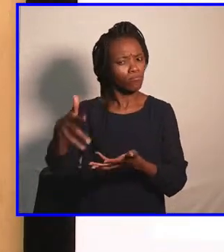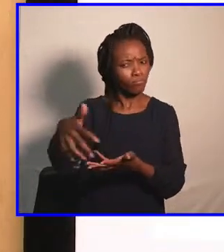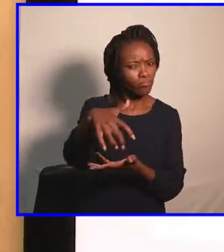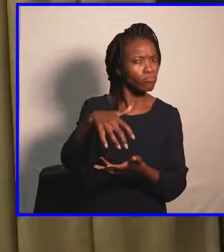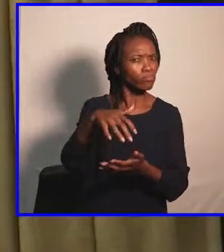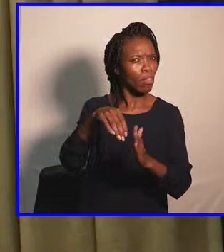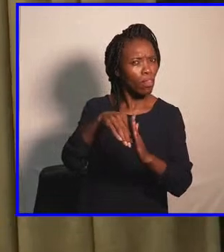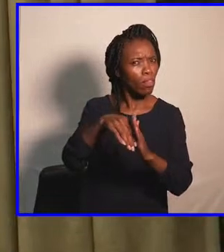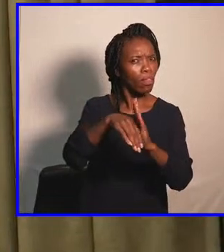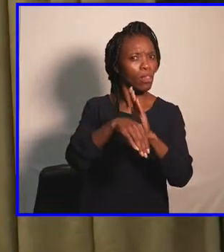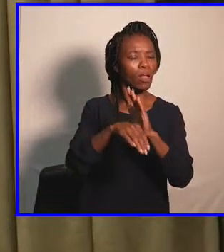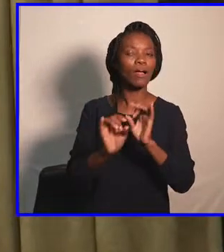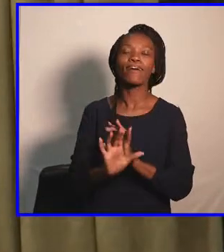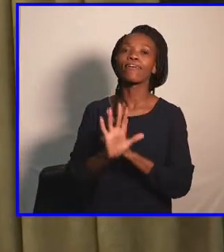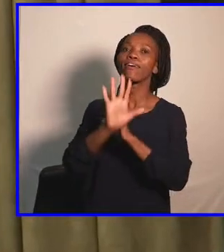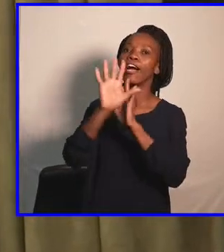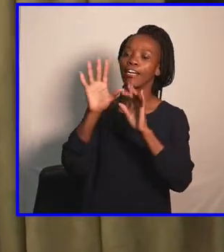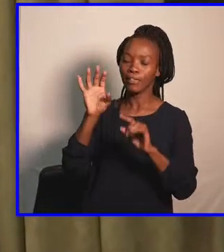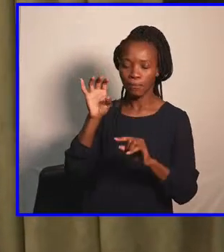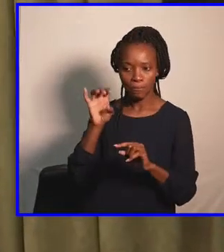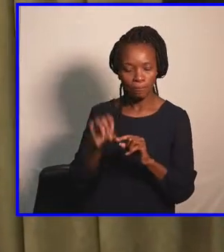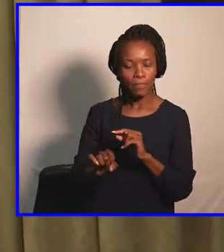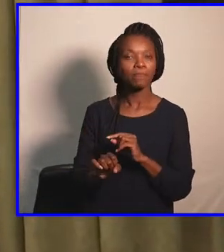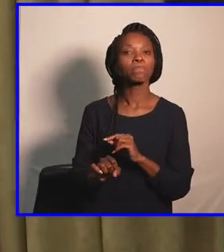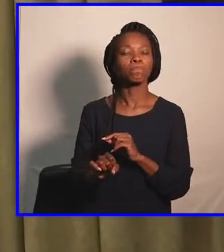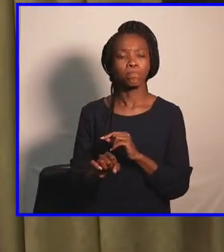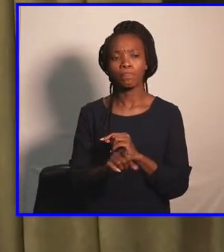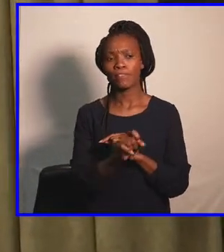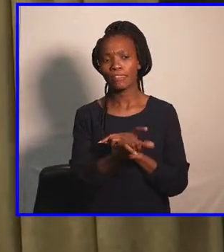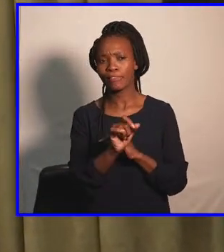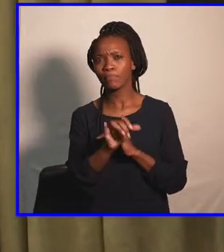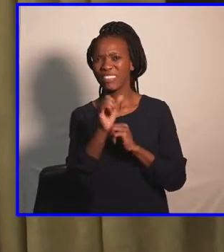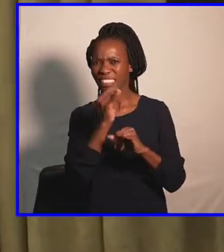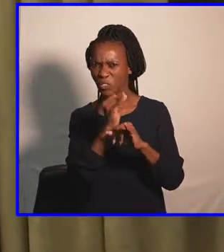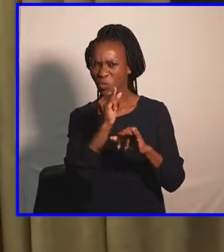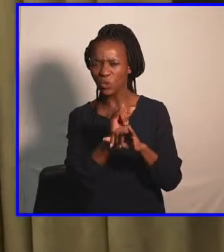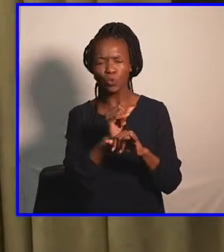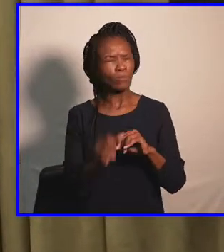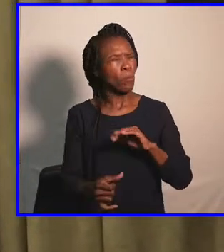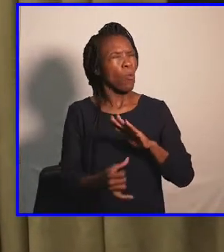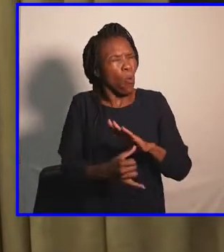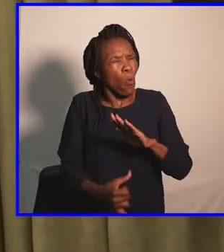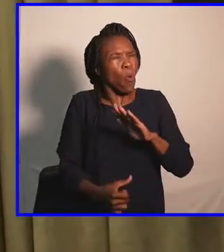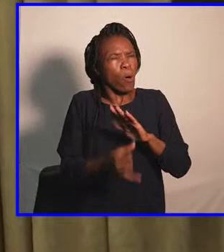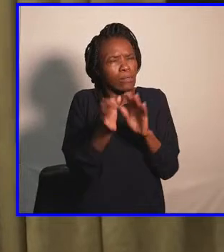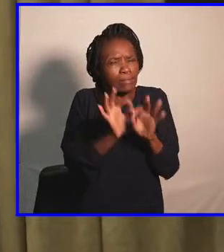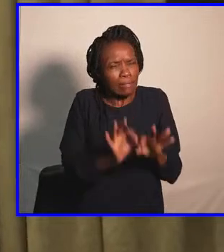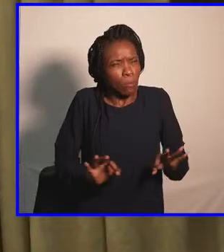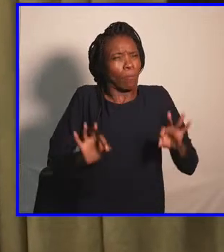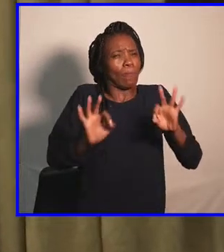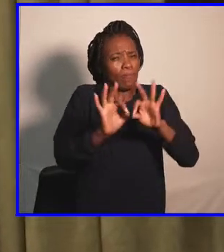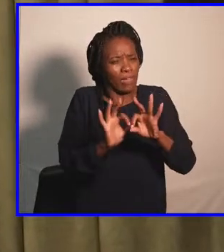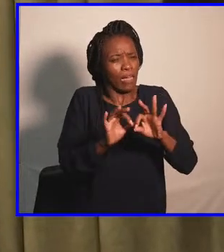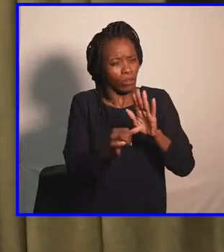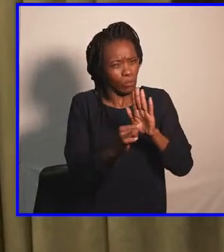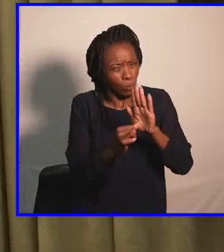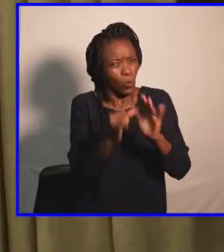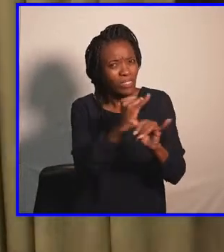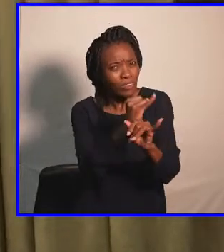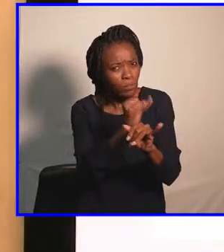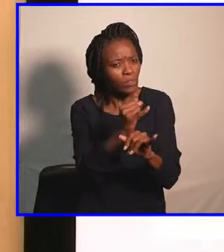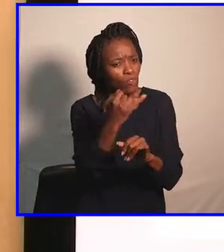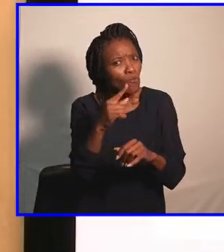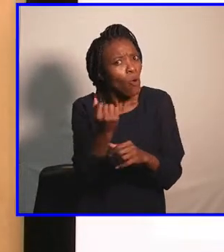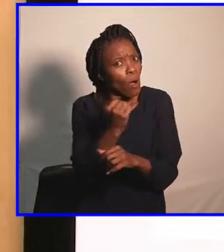It became clear to us that this important institution, this very valuable institution of our